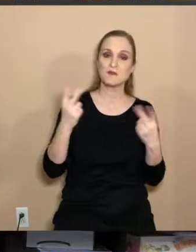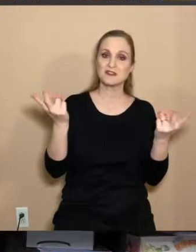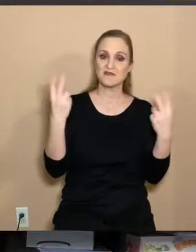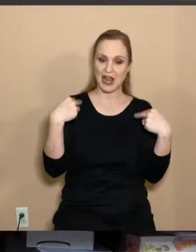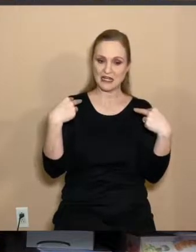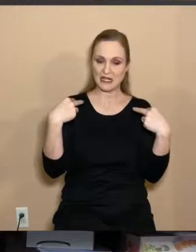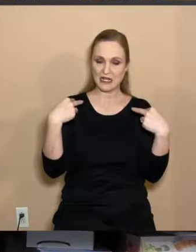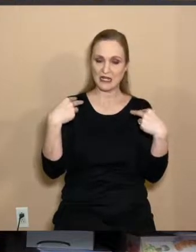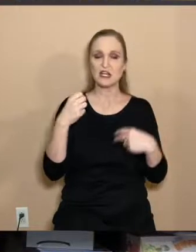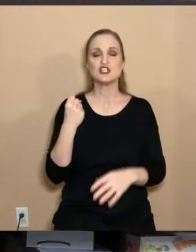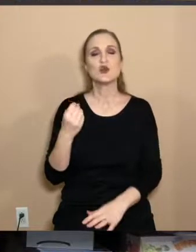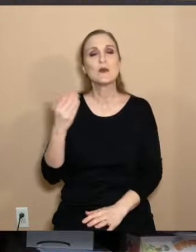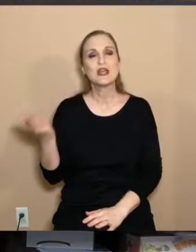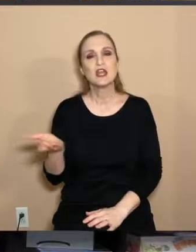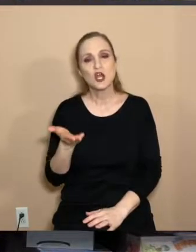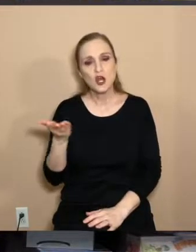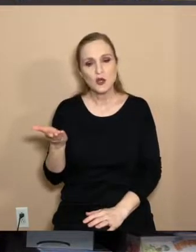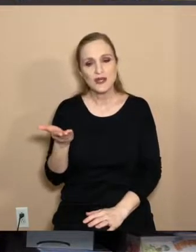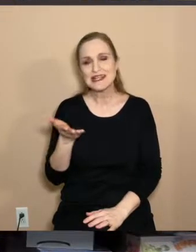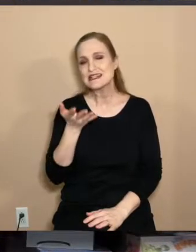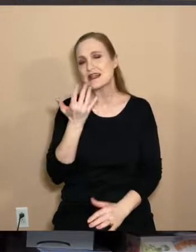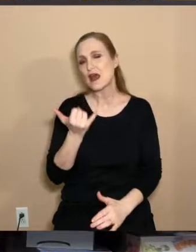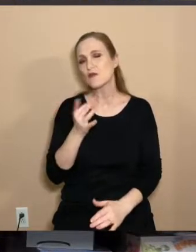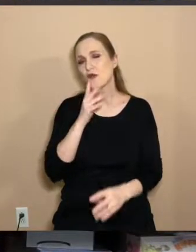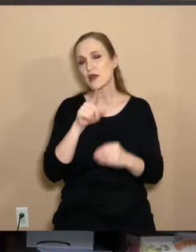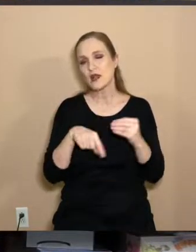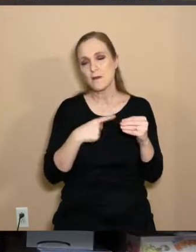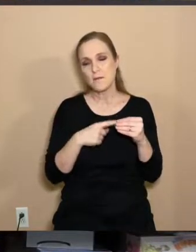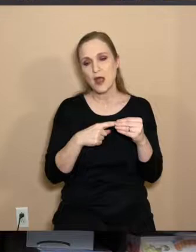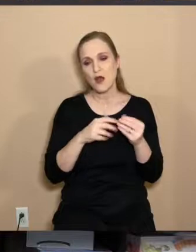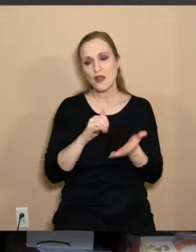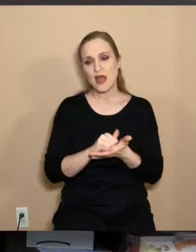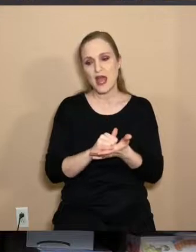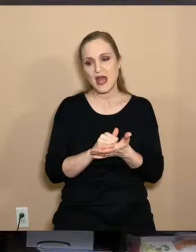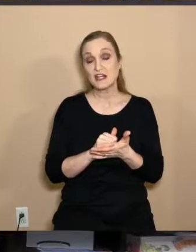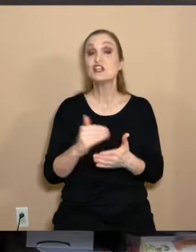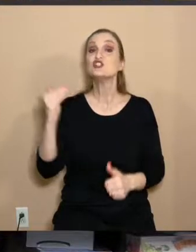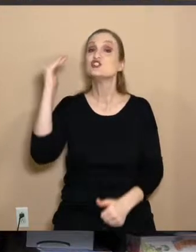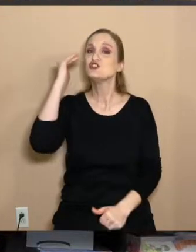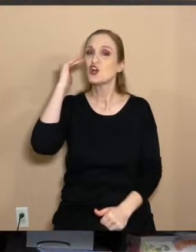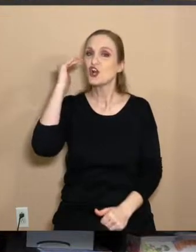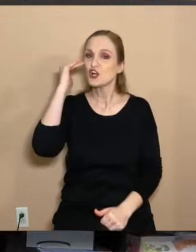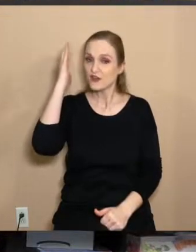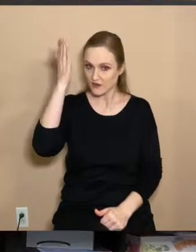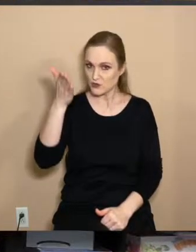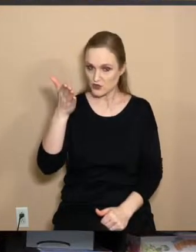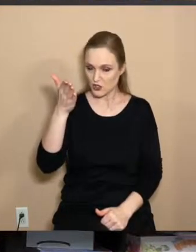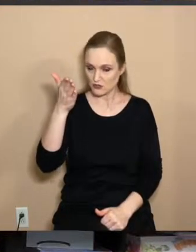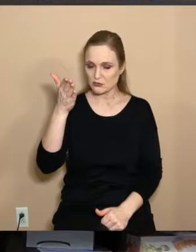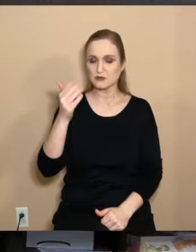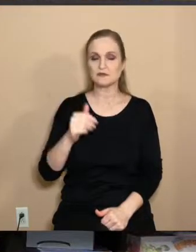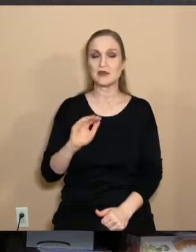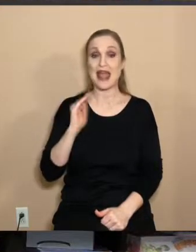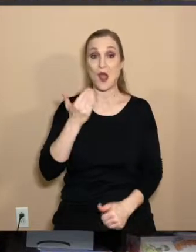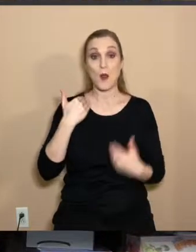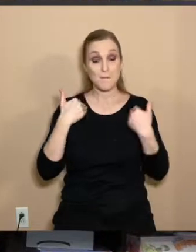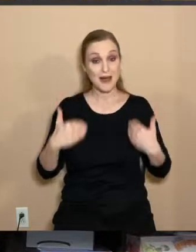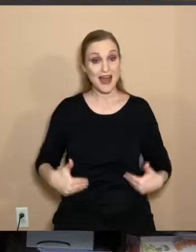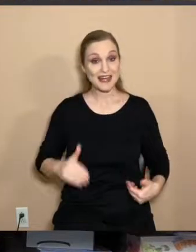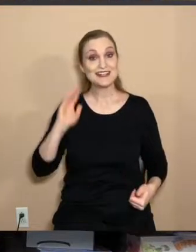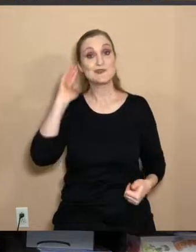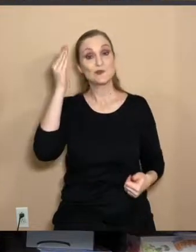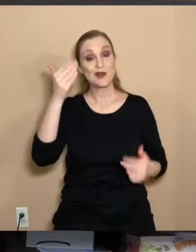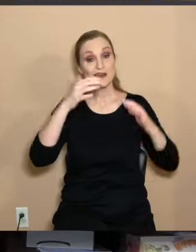vanity. And so here he's now talking about that certain future, that, our bodies are going